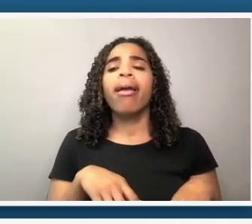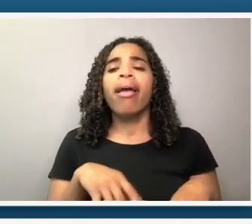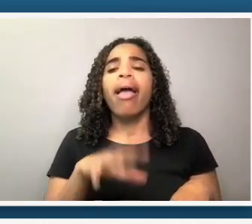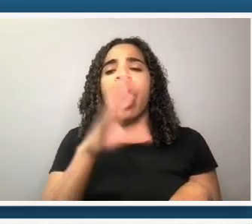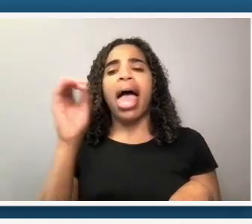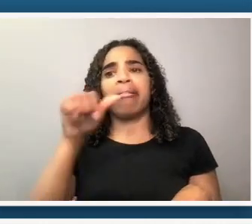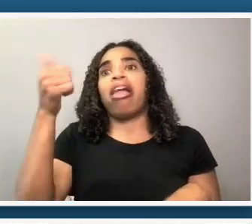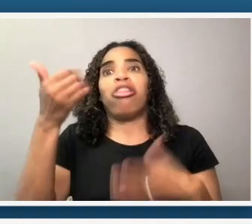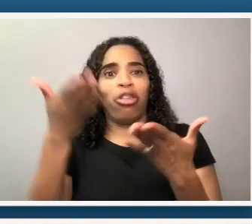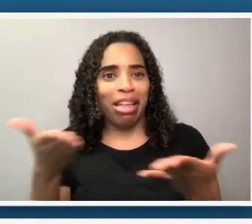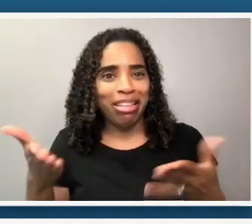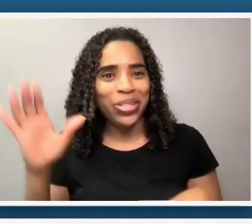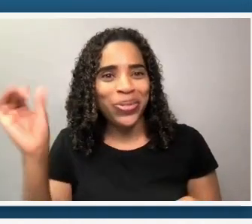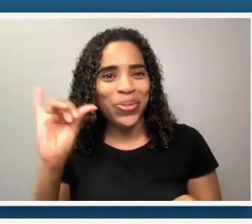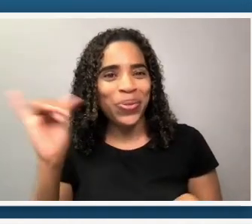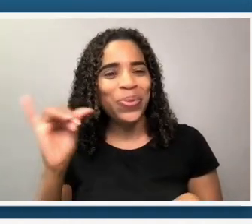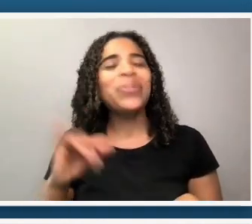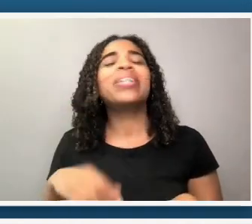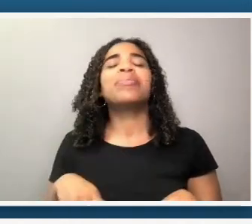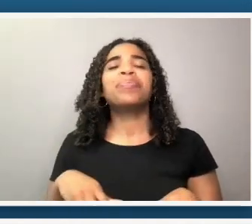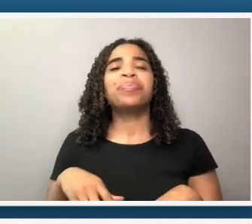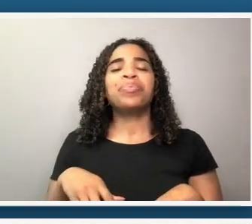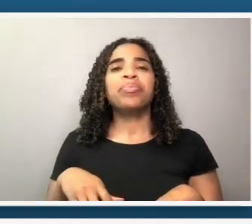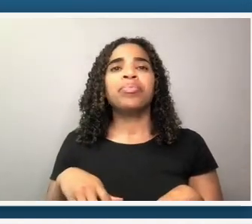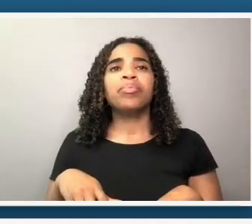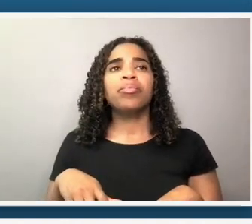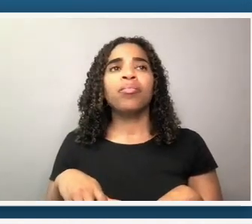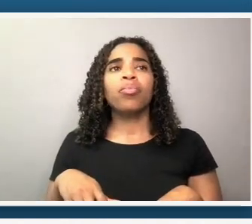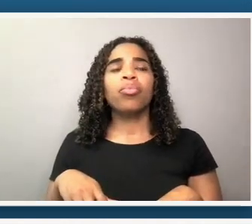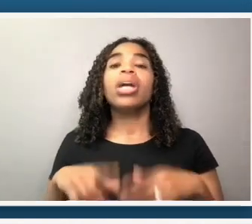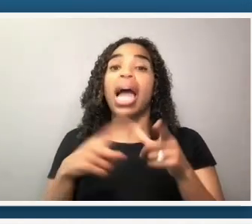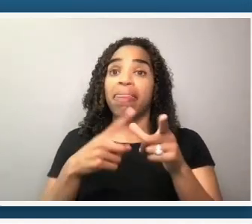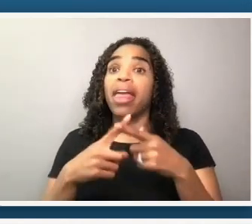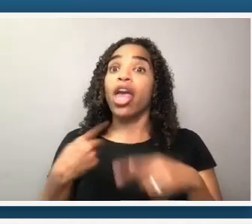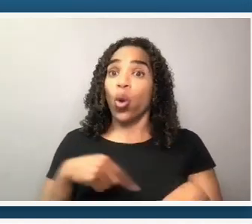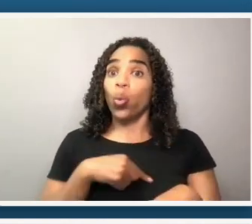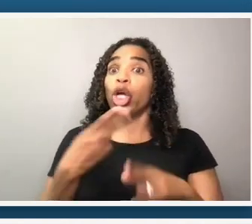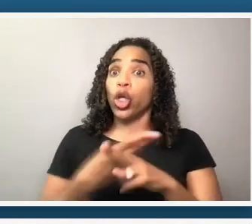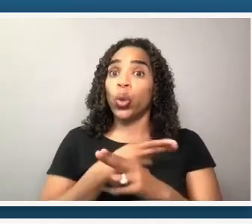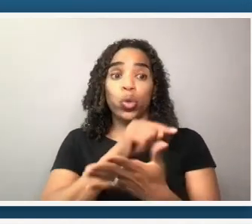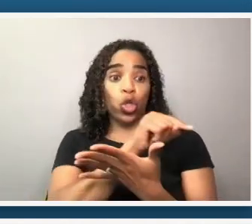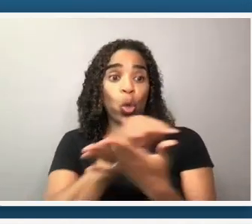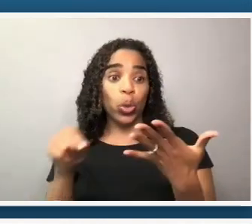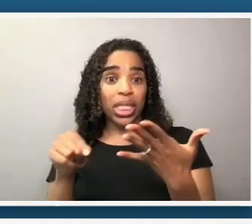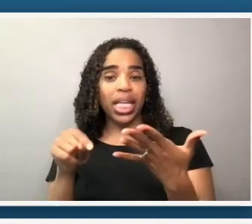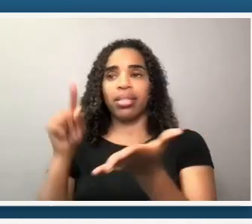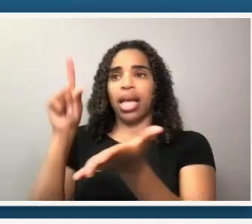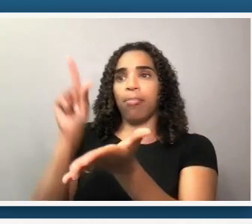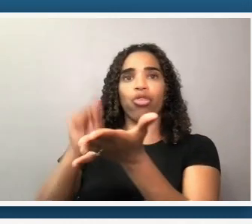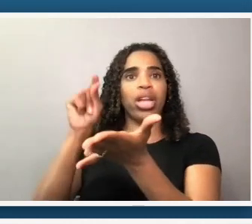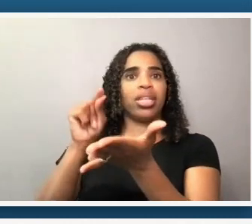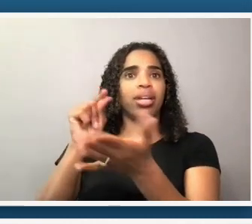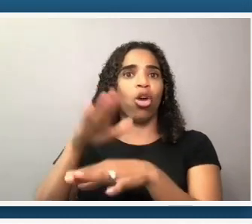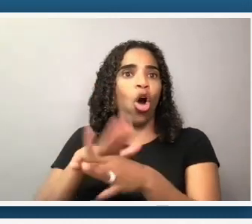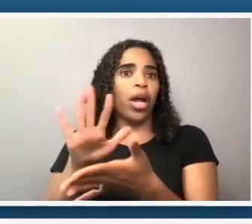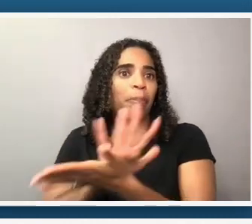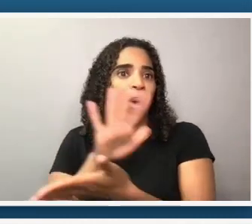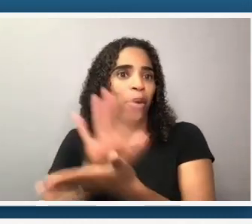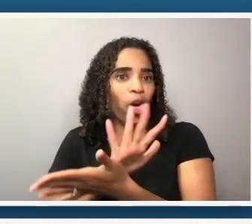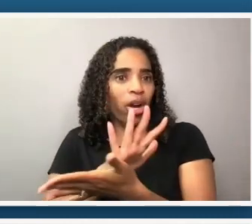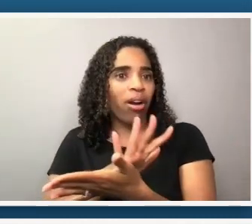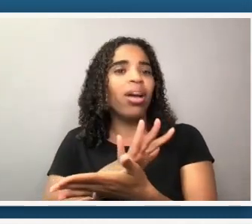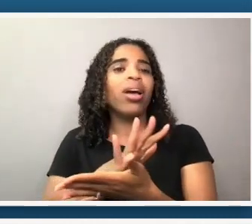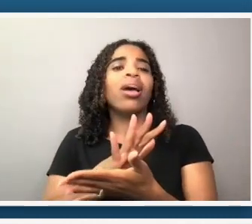things that we were looking at. And then we used those to then print them on paper as a stamp, to print them